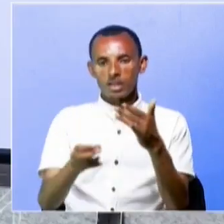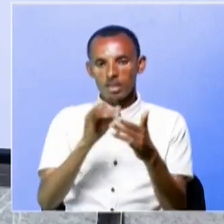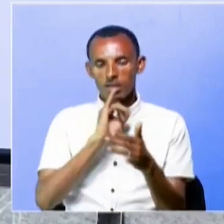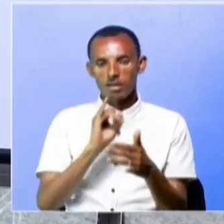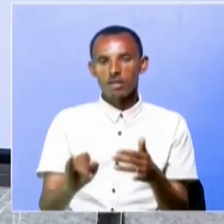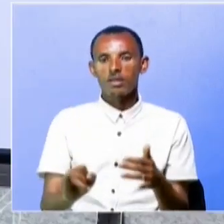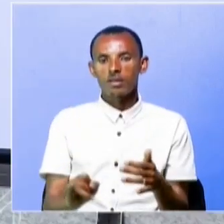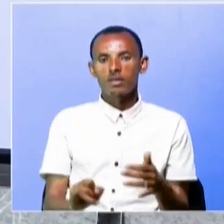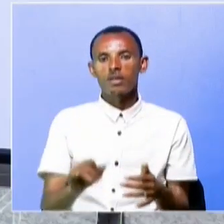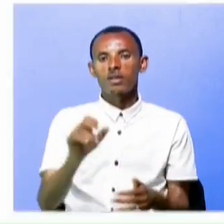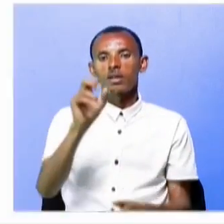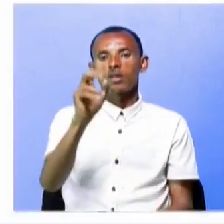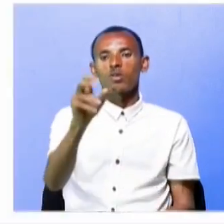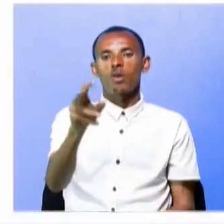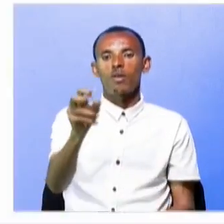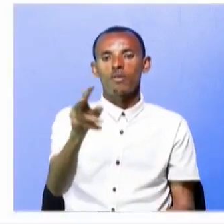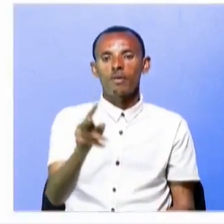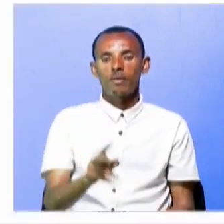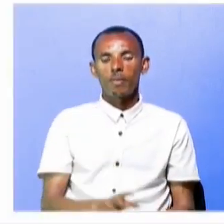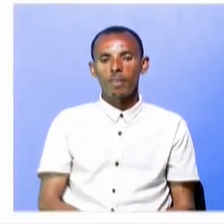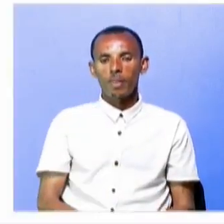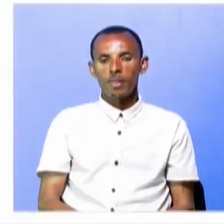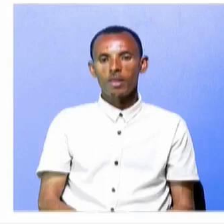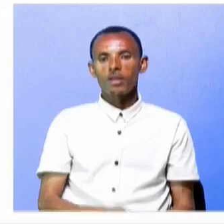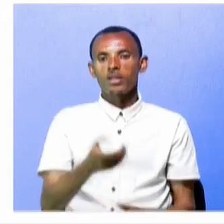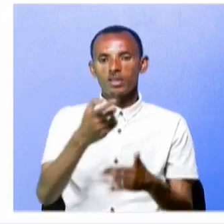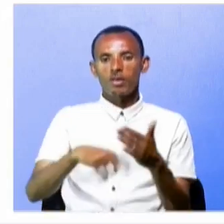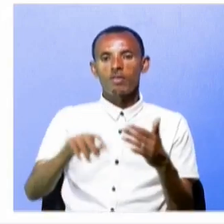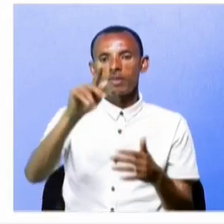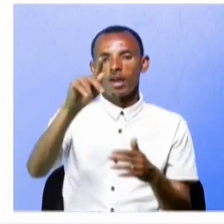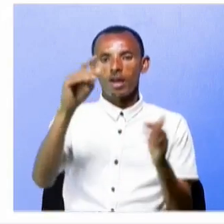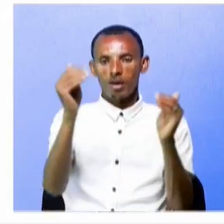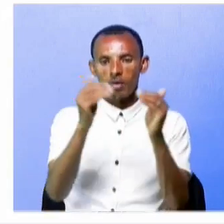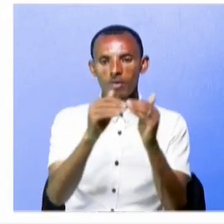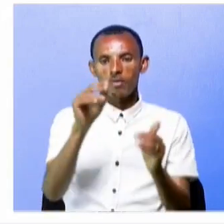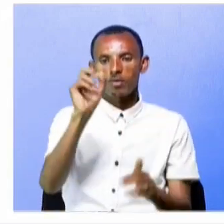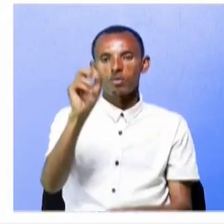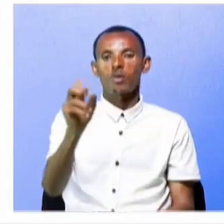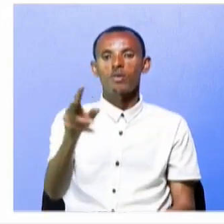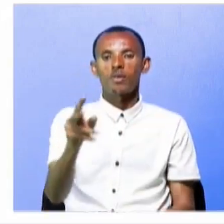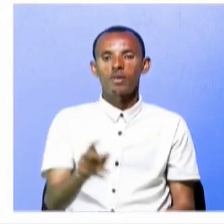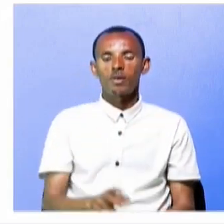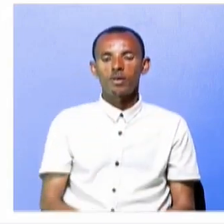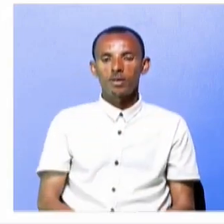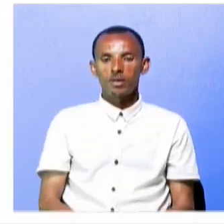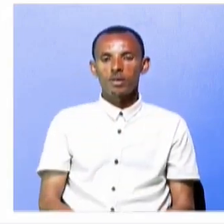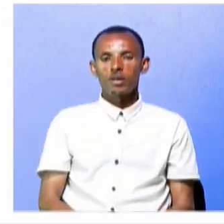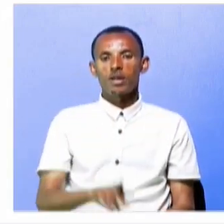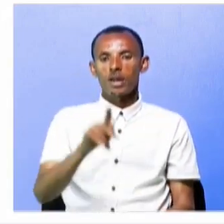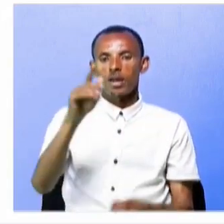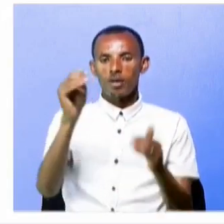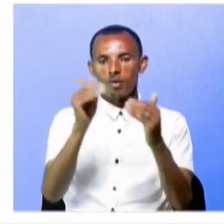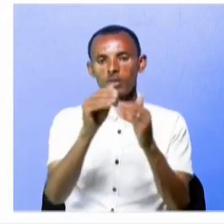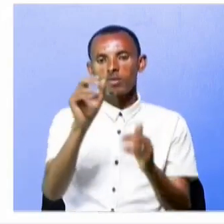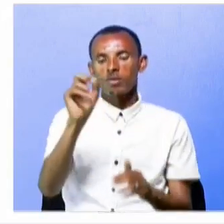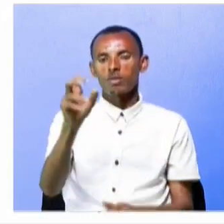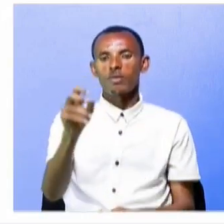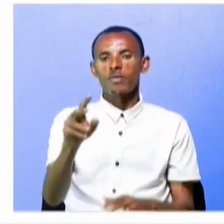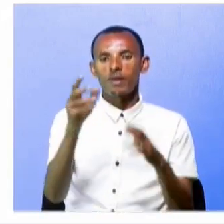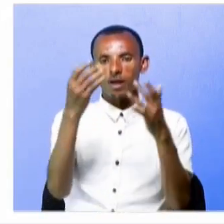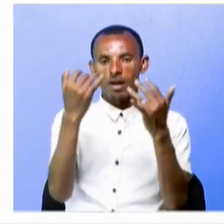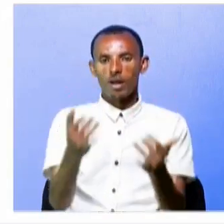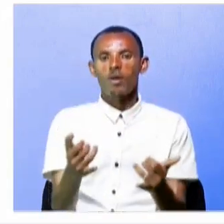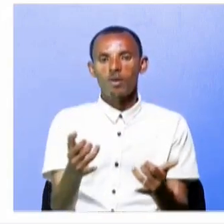is 12, right? The value of K is 12. K is equal to 12.